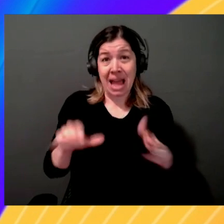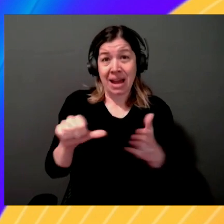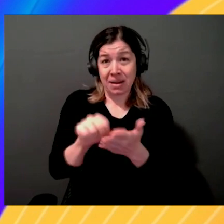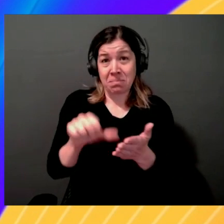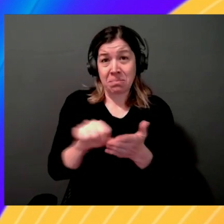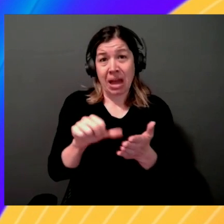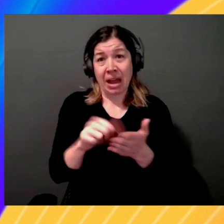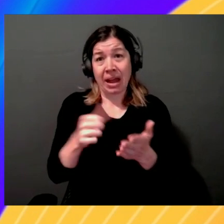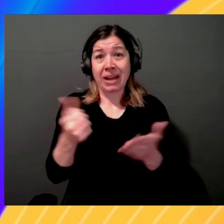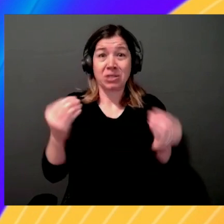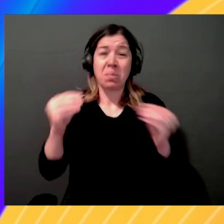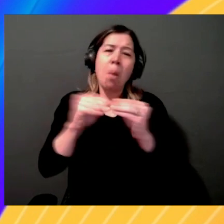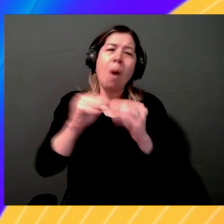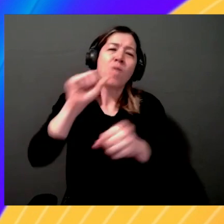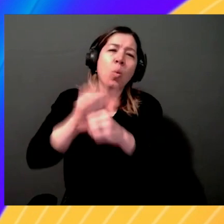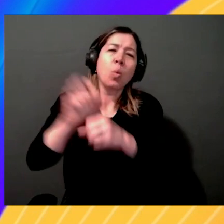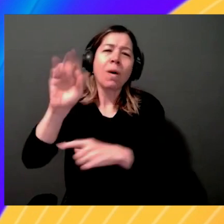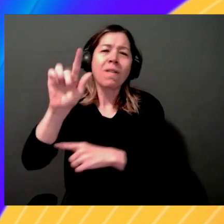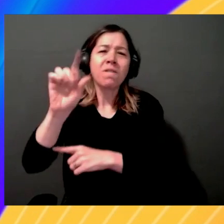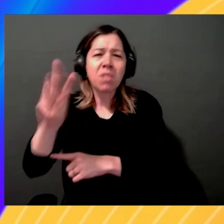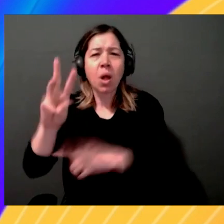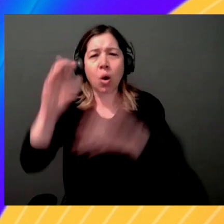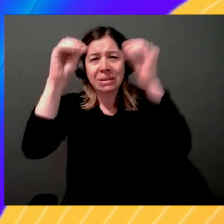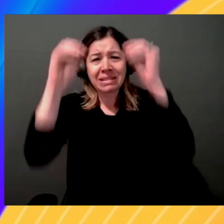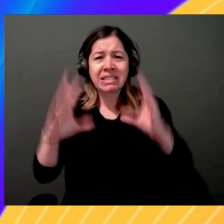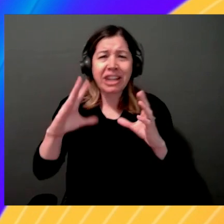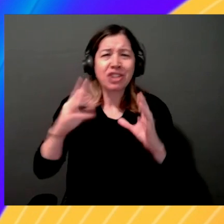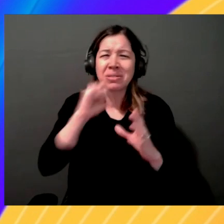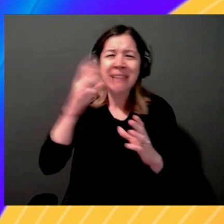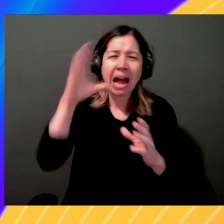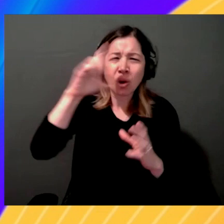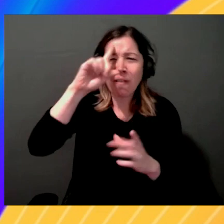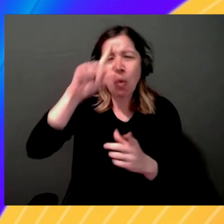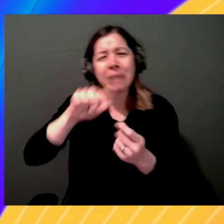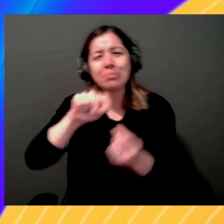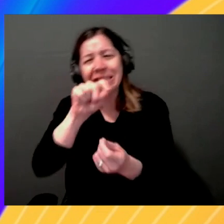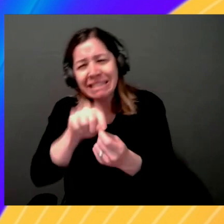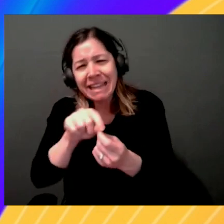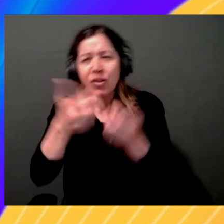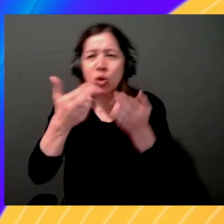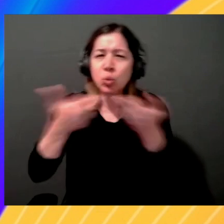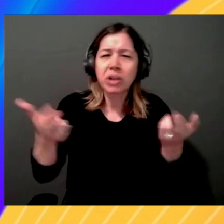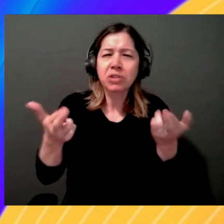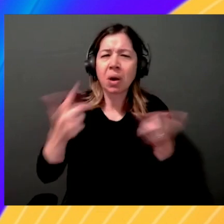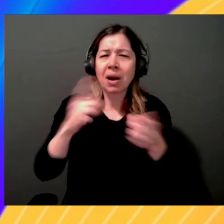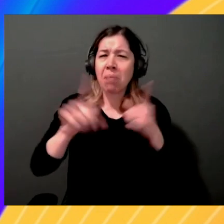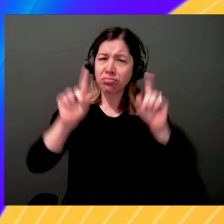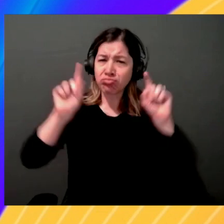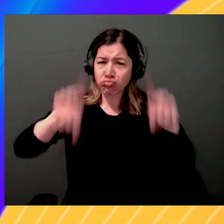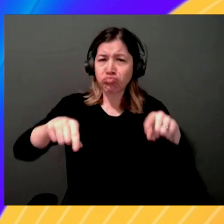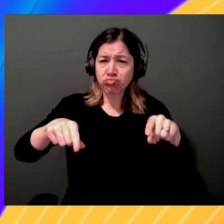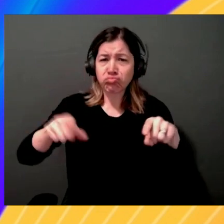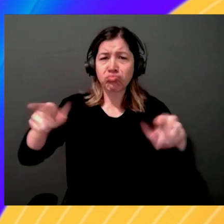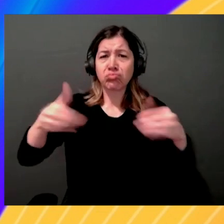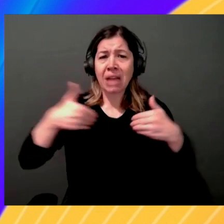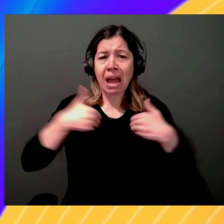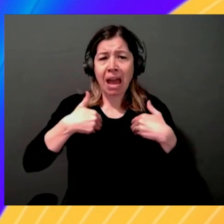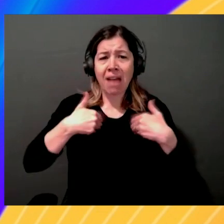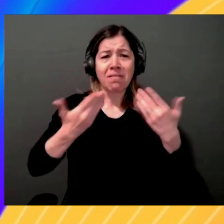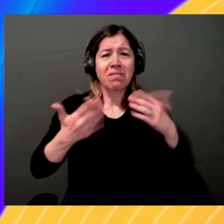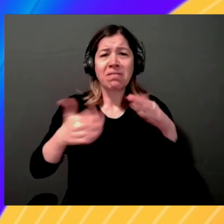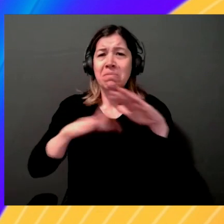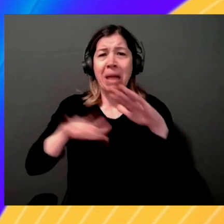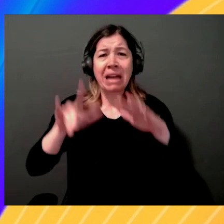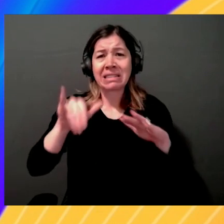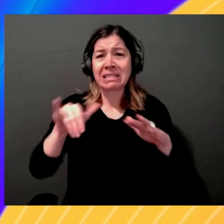they might not be looking for some sort of a specific resource, right? So they come in, and we have basically curated rows as well as